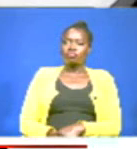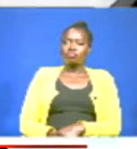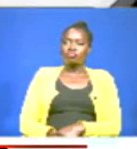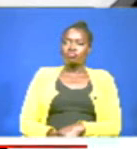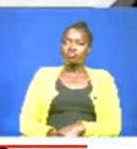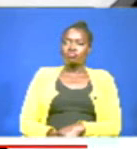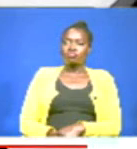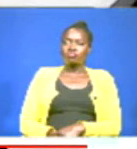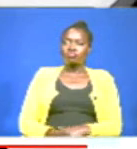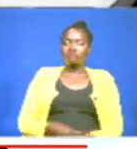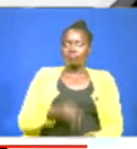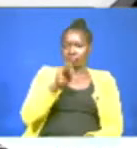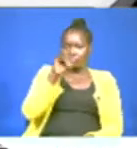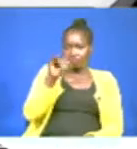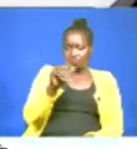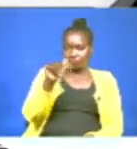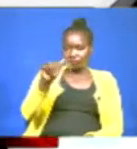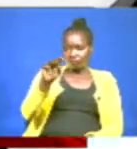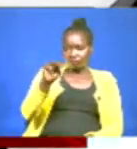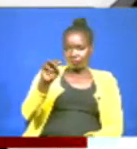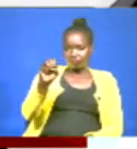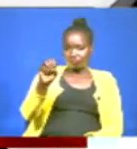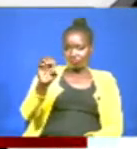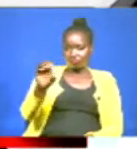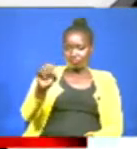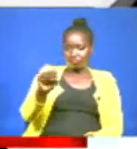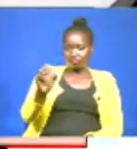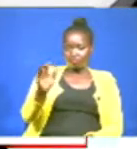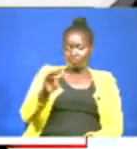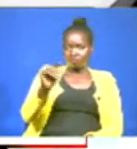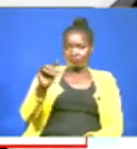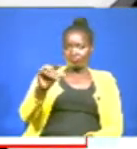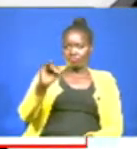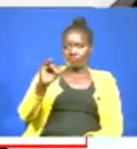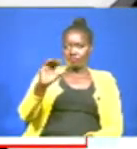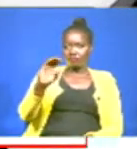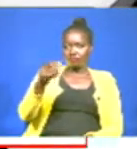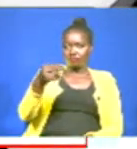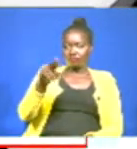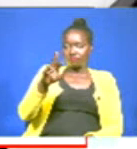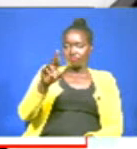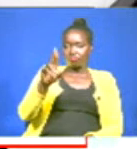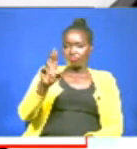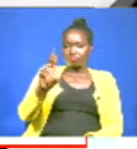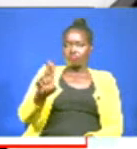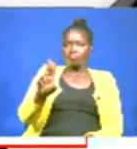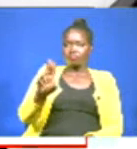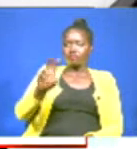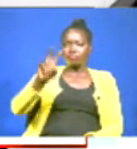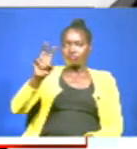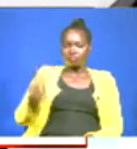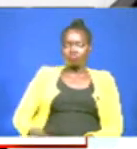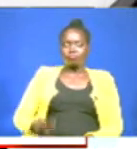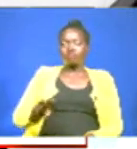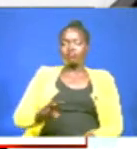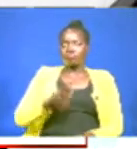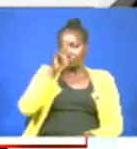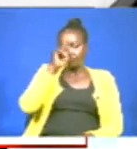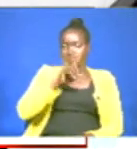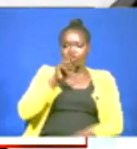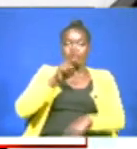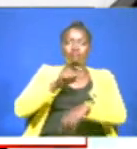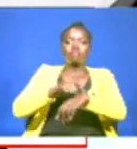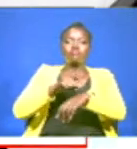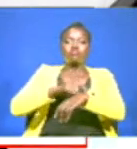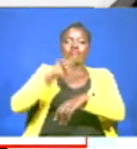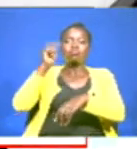James Gichuru would hold fort and step down for Jomo Kenyatta during critical times in